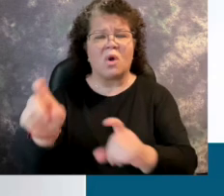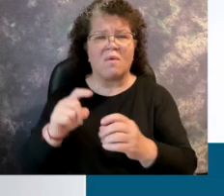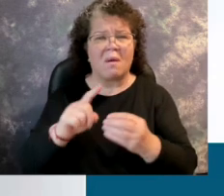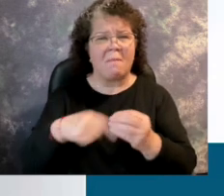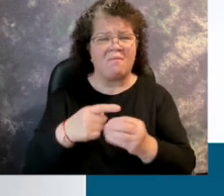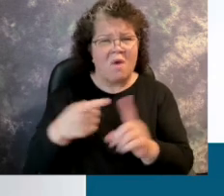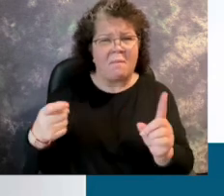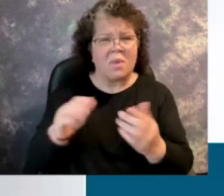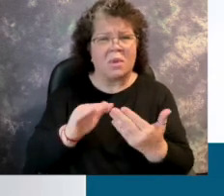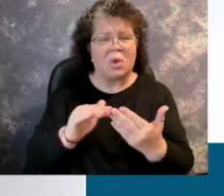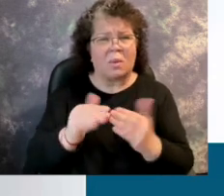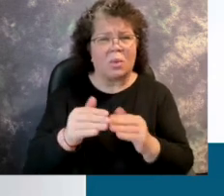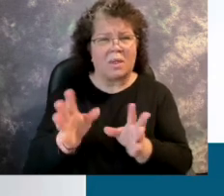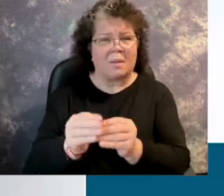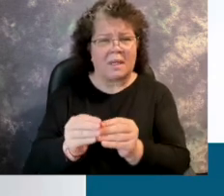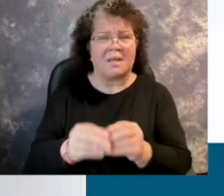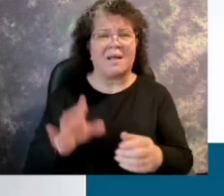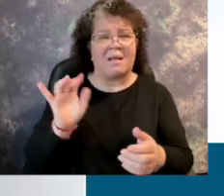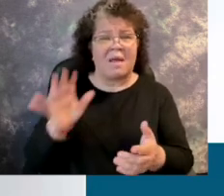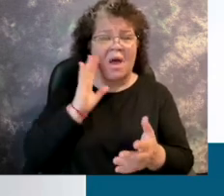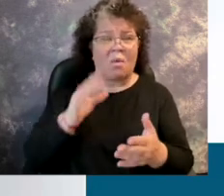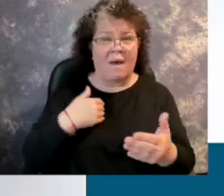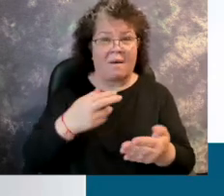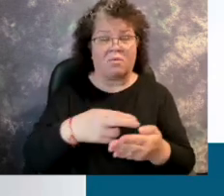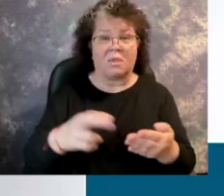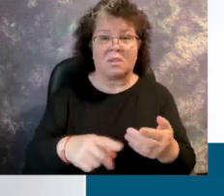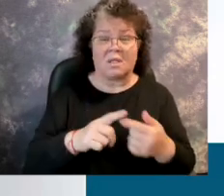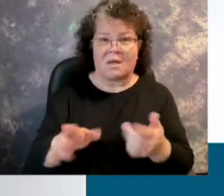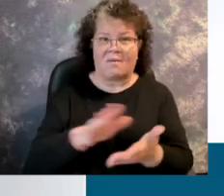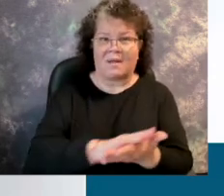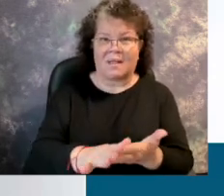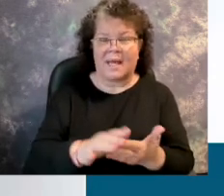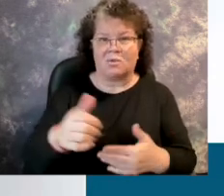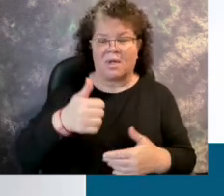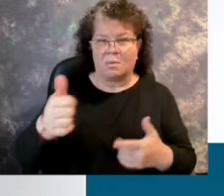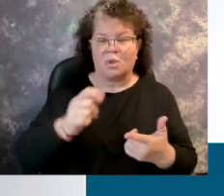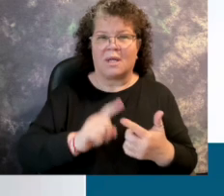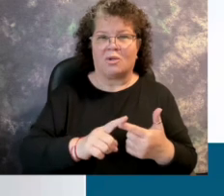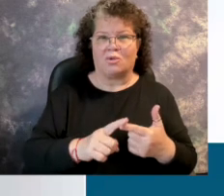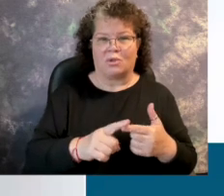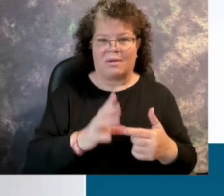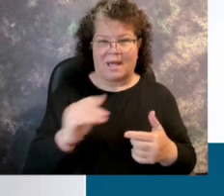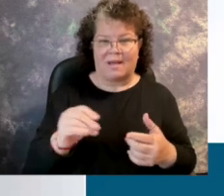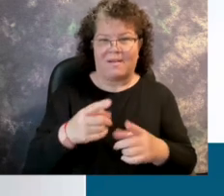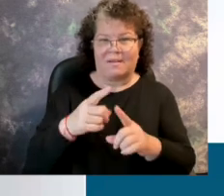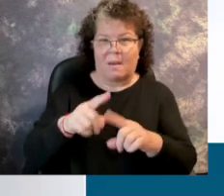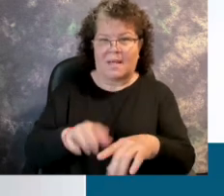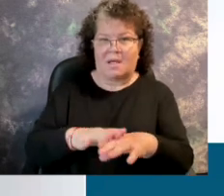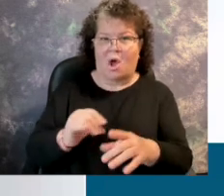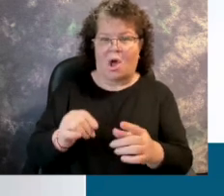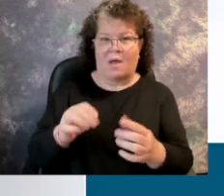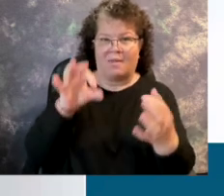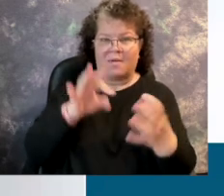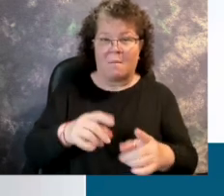This will be followed by a tutorial on how to navigate CARB's Clean Transportation Incentives webpage based on the feedback we received from